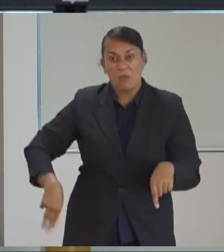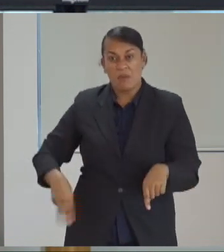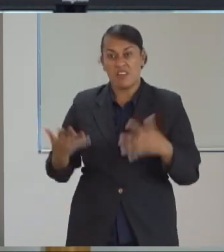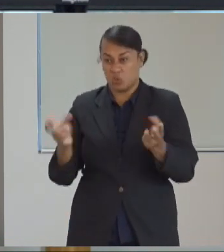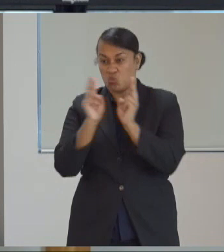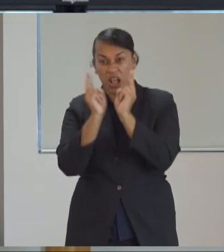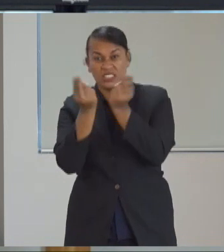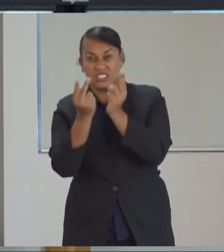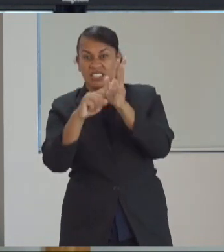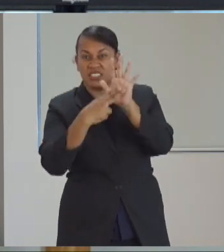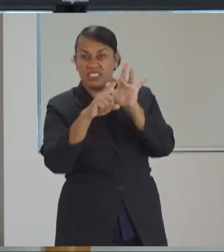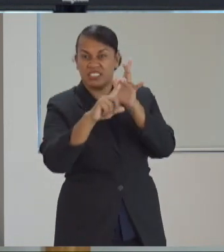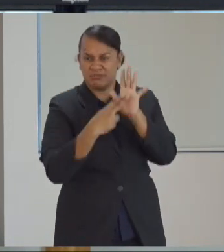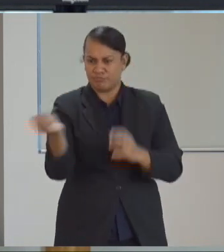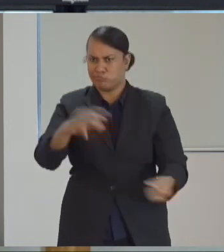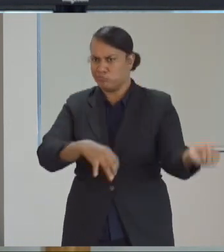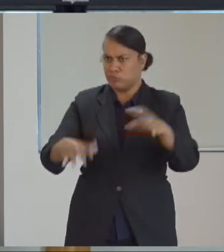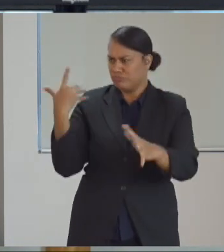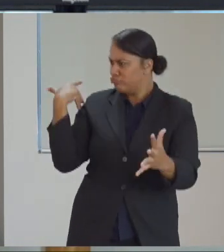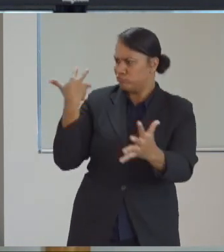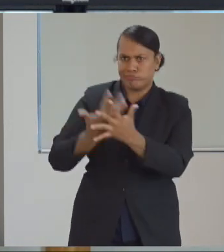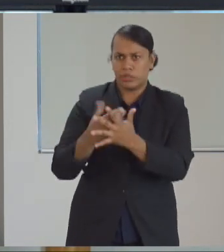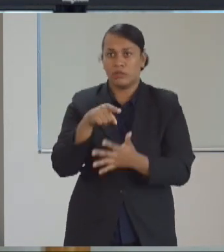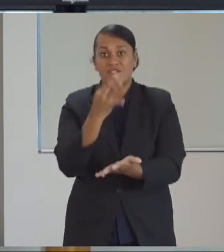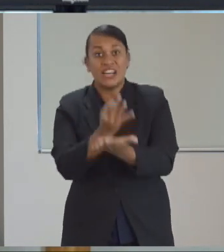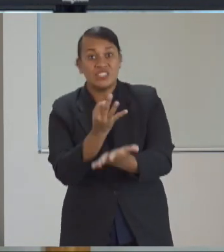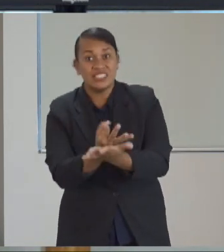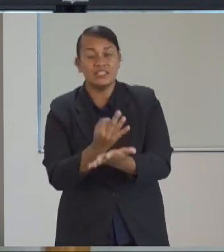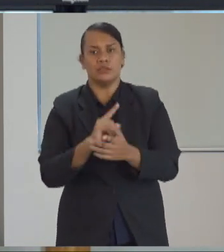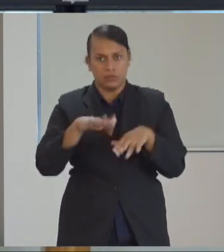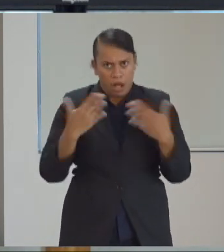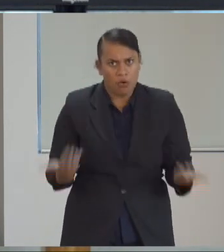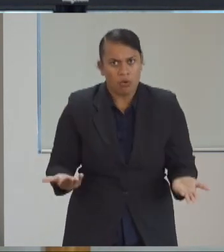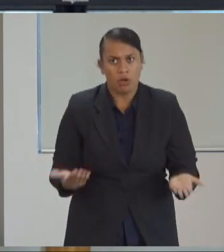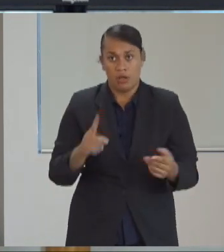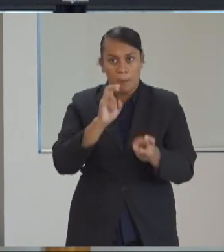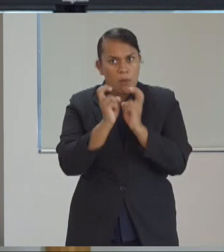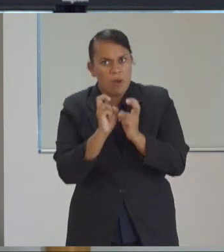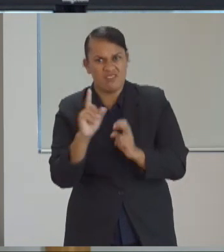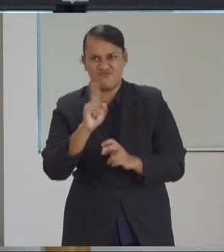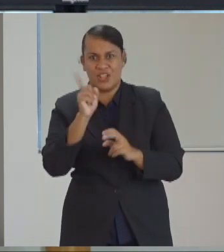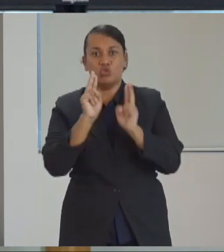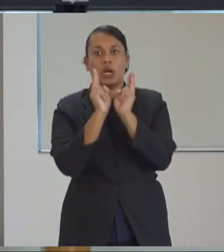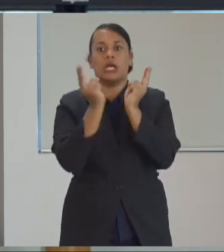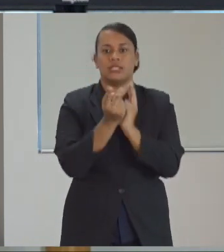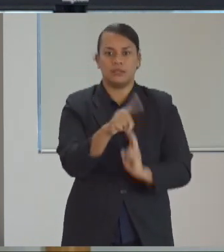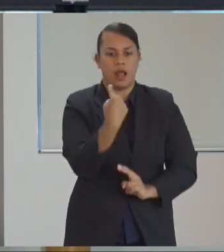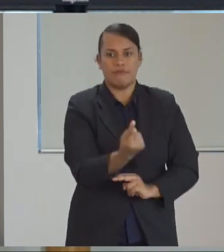provide assistance to their members in times of strife, when there are problems. Obviously in Fiji that has not happened to